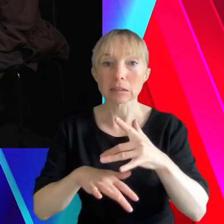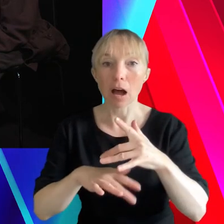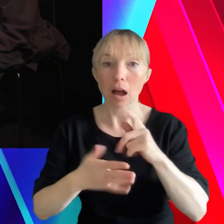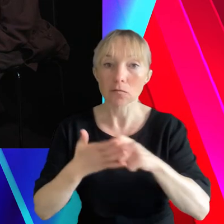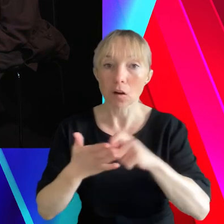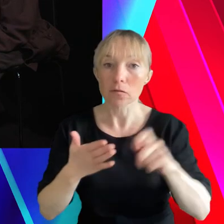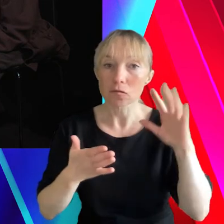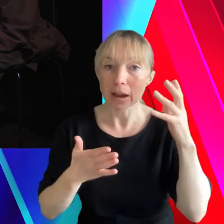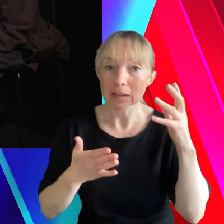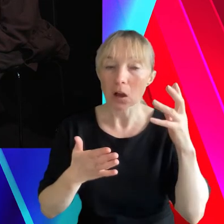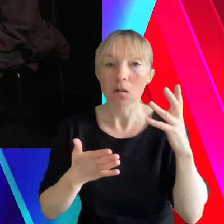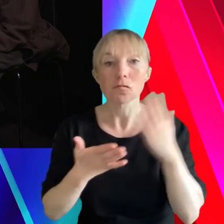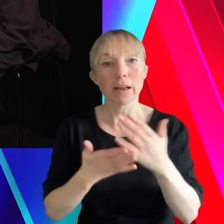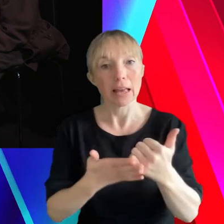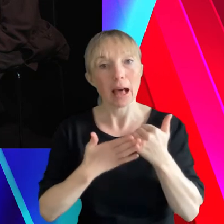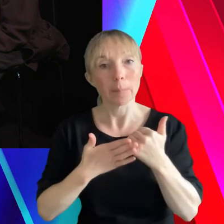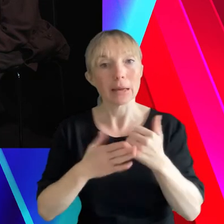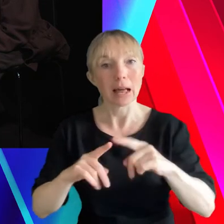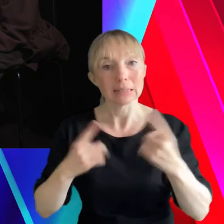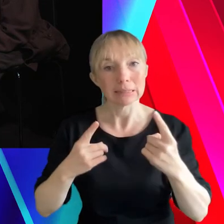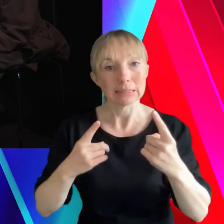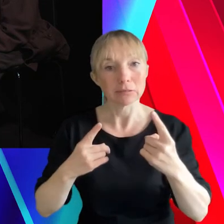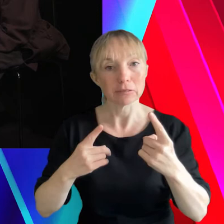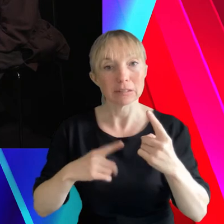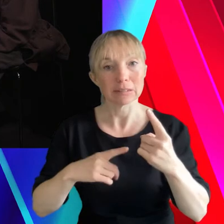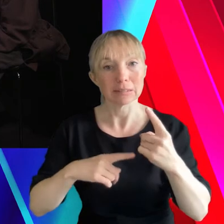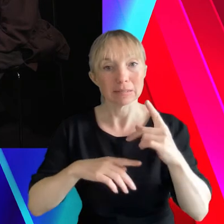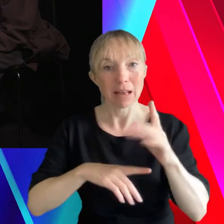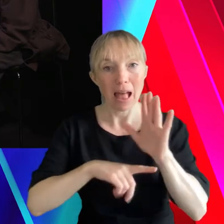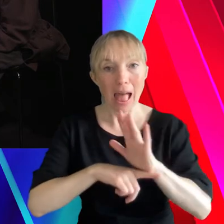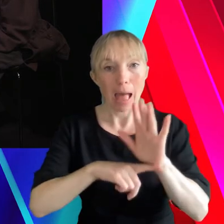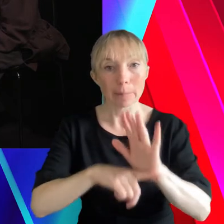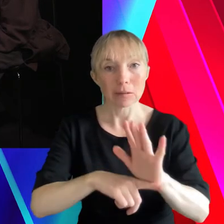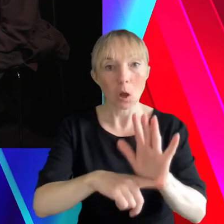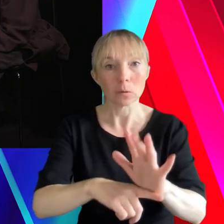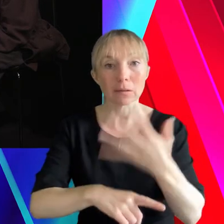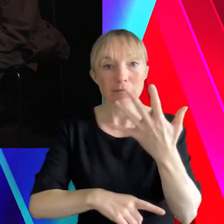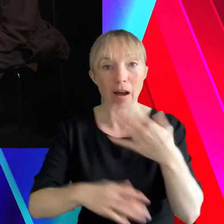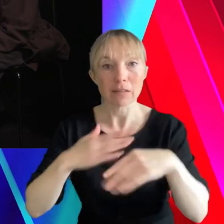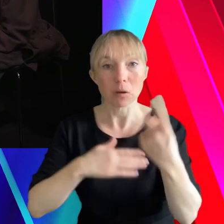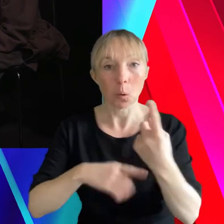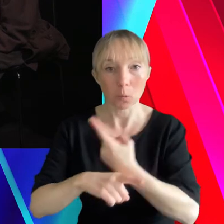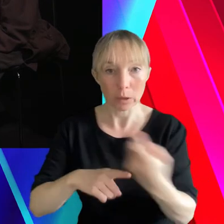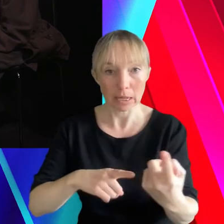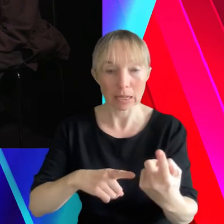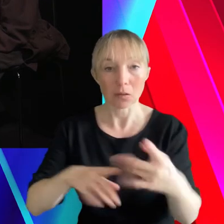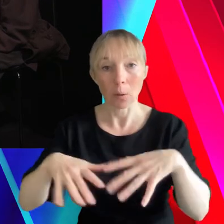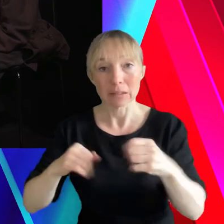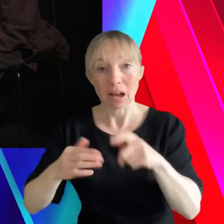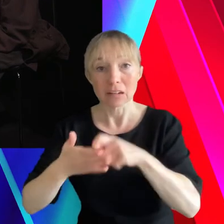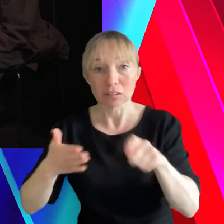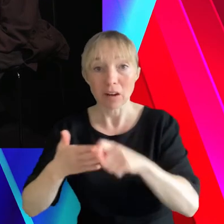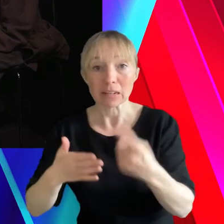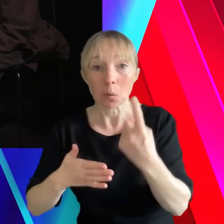way because it was in different episodes. So there were like 5 episodes in 1 week. So I started writing one episode and then I had to have